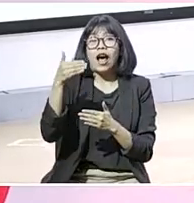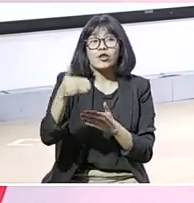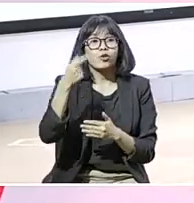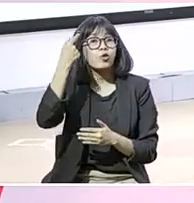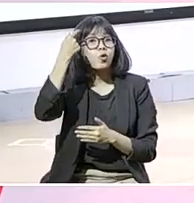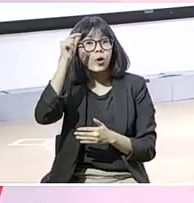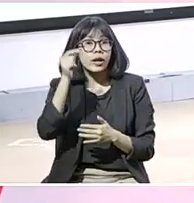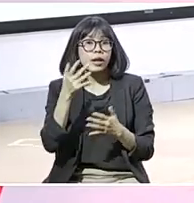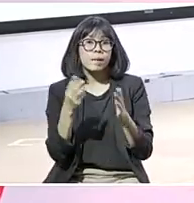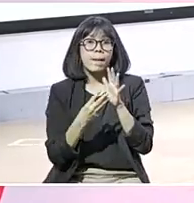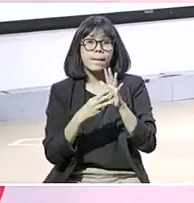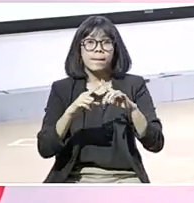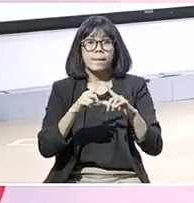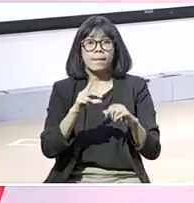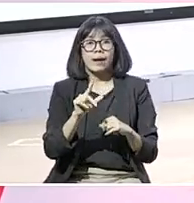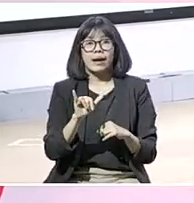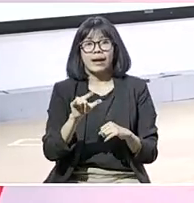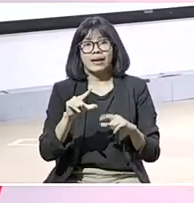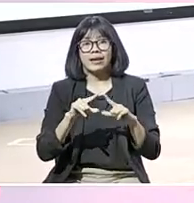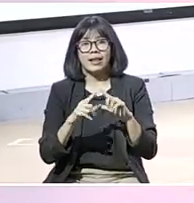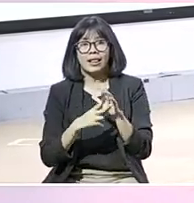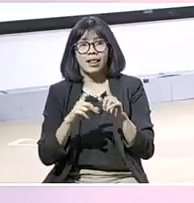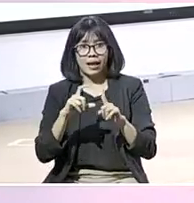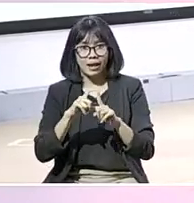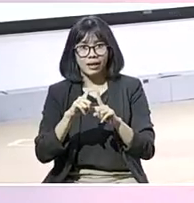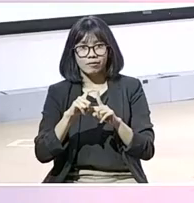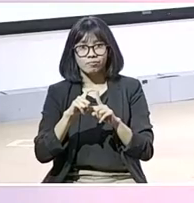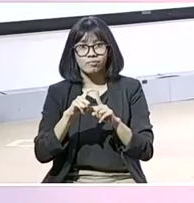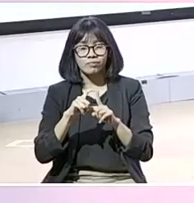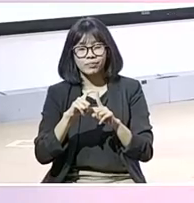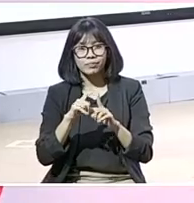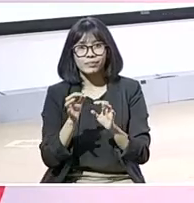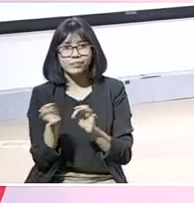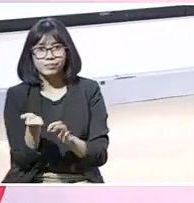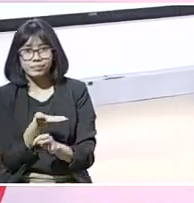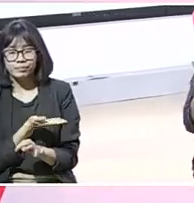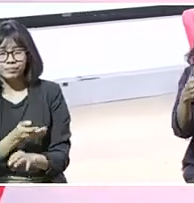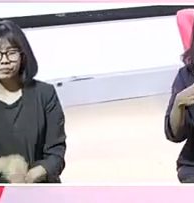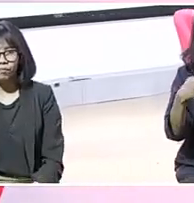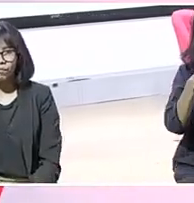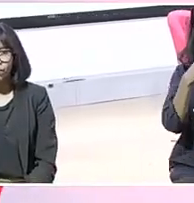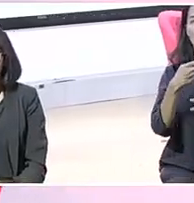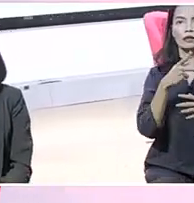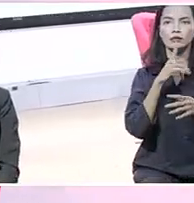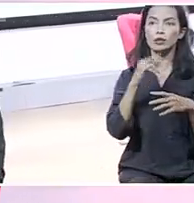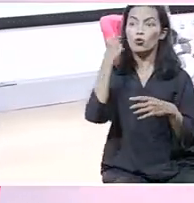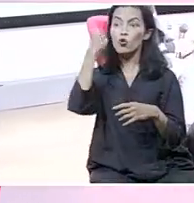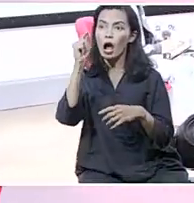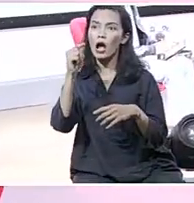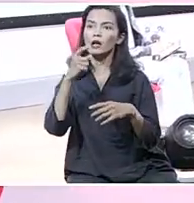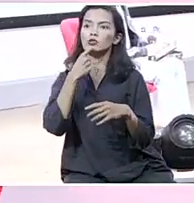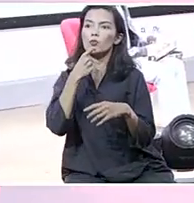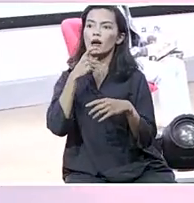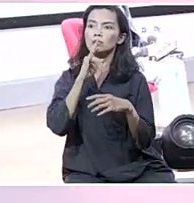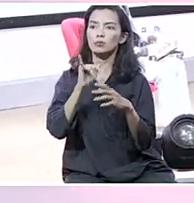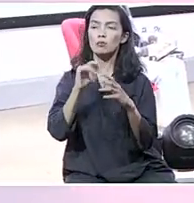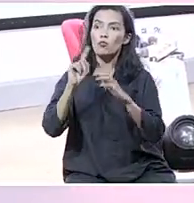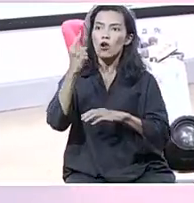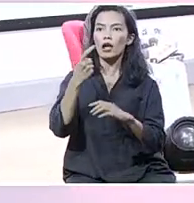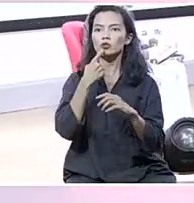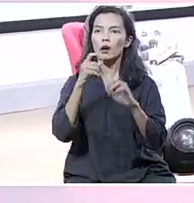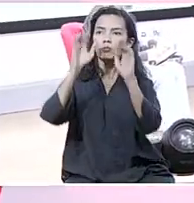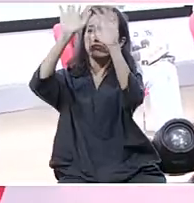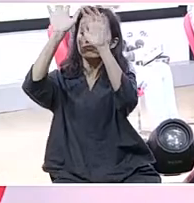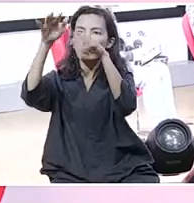Maryland, then I was like, oh, I can be a pro too. I'm actually doing really well in college. And I was drafted by the Washington